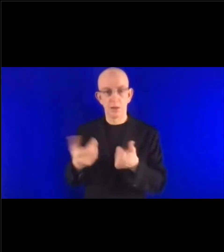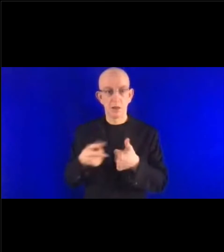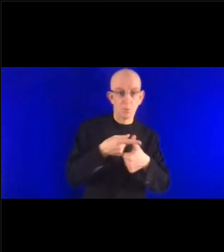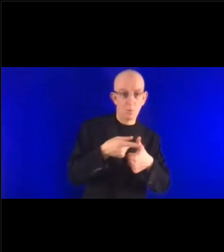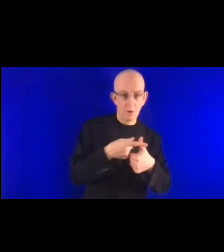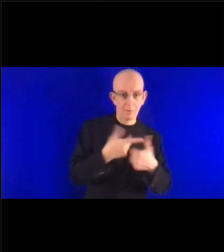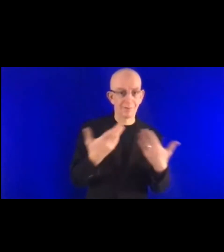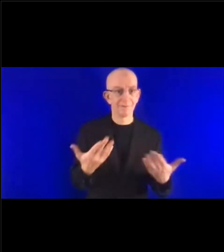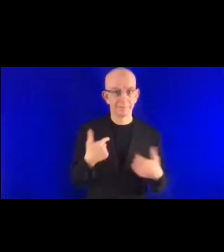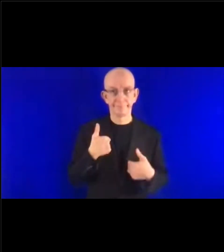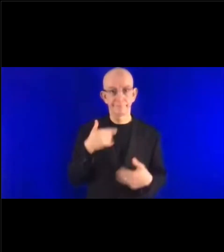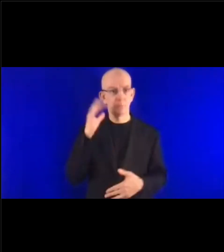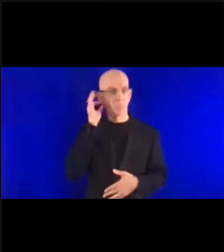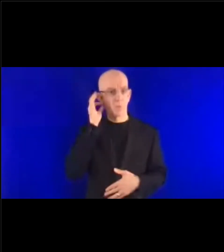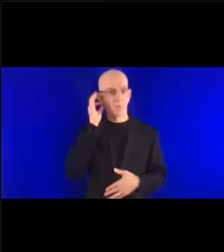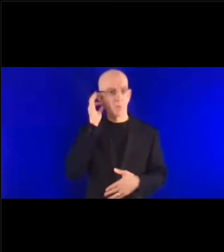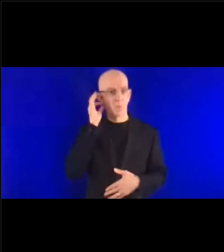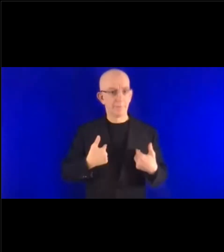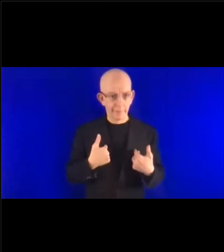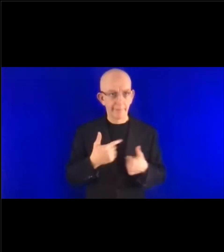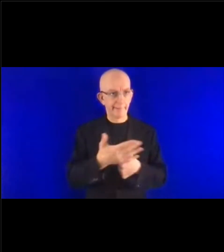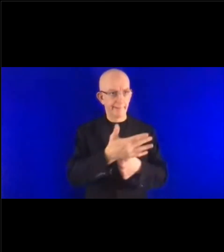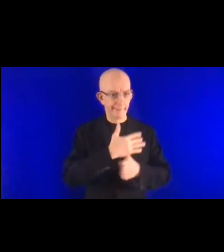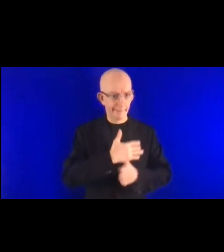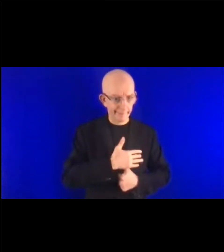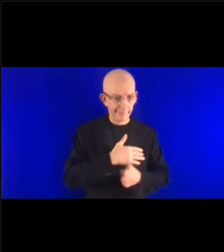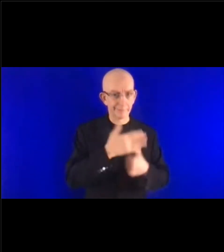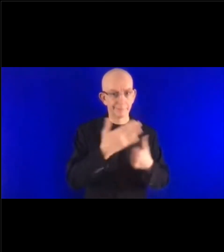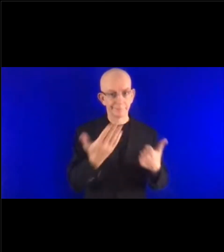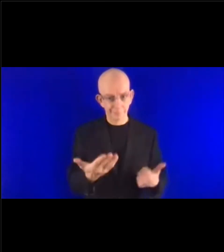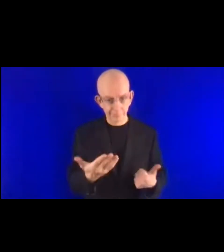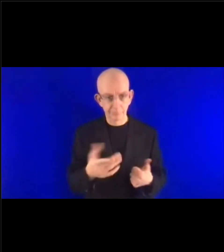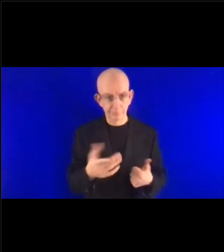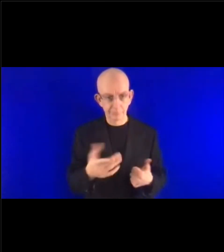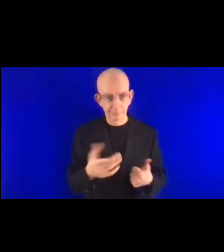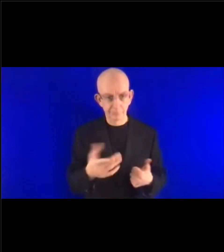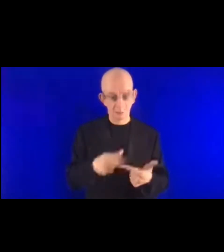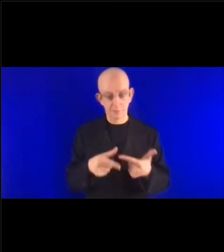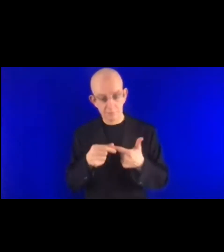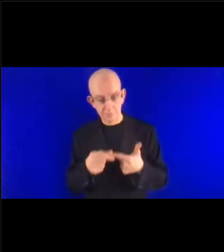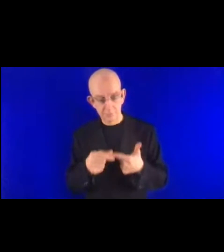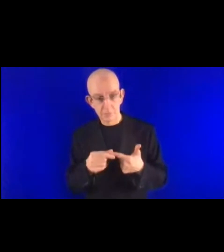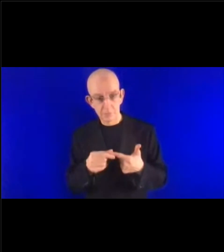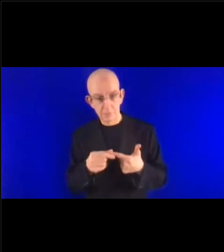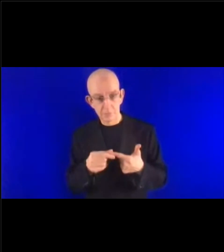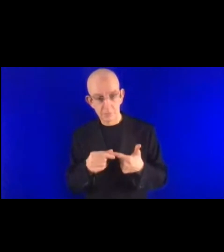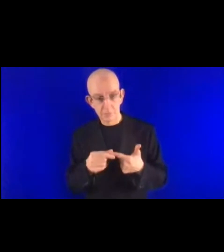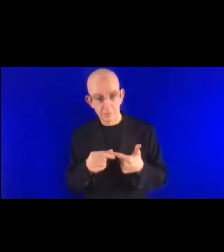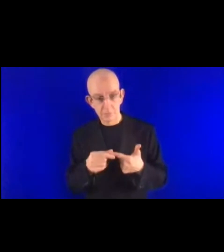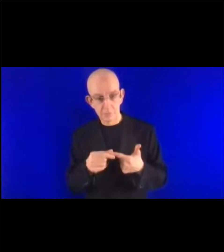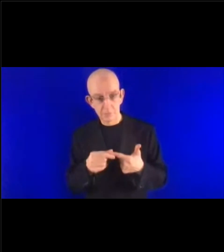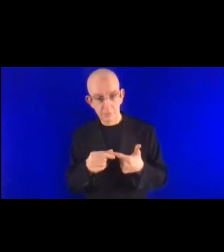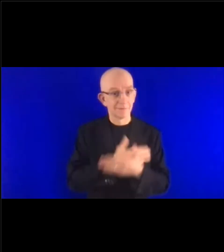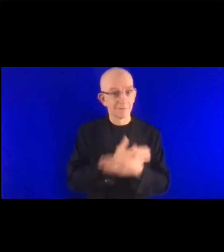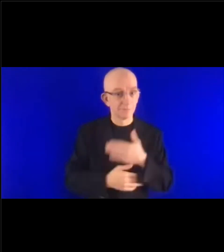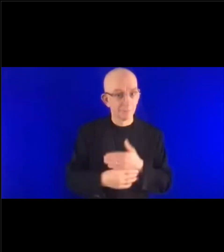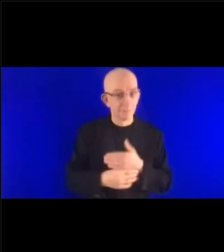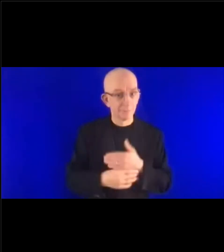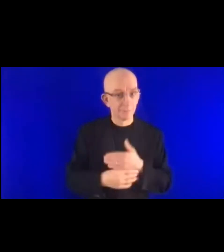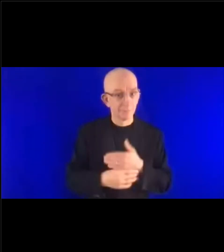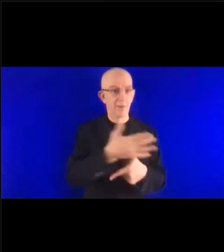again discriminated. So this is a main issue and recommendations which are given here. So I